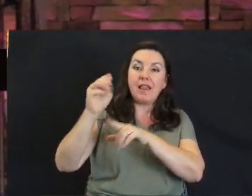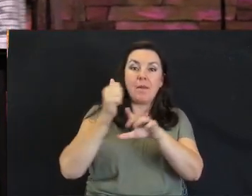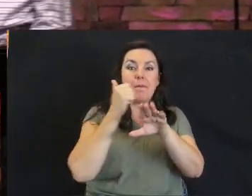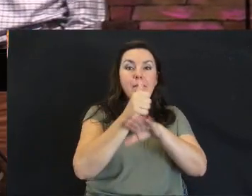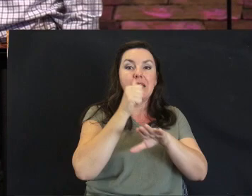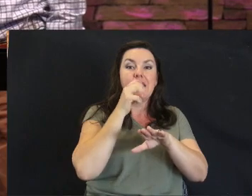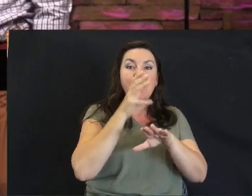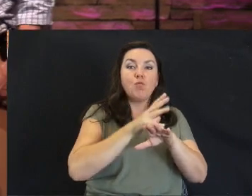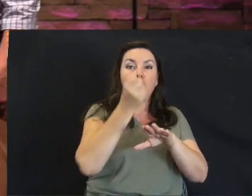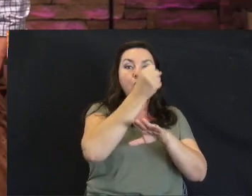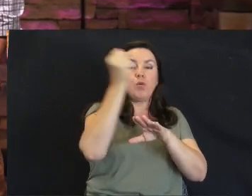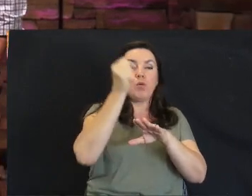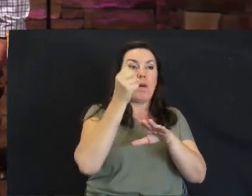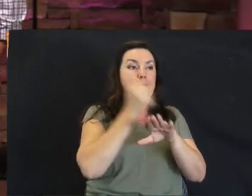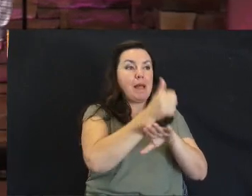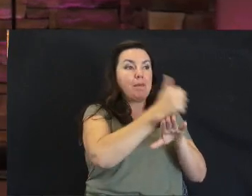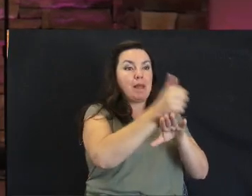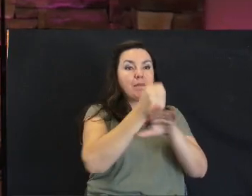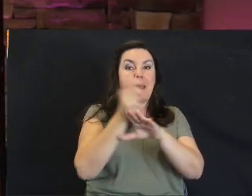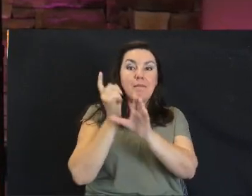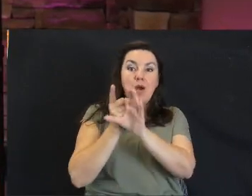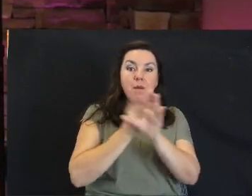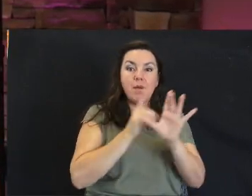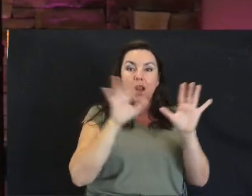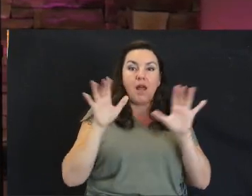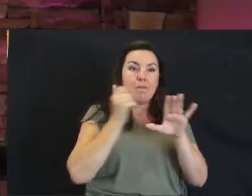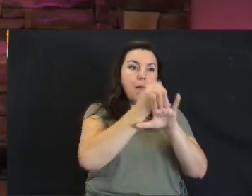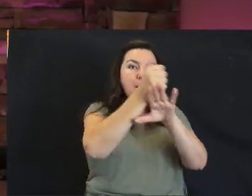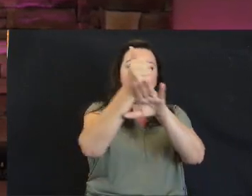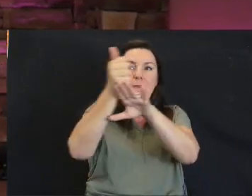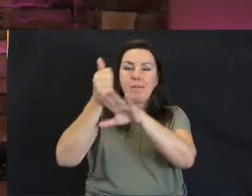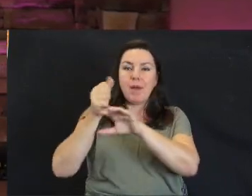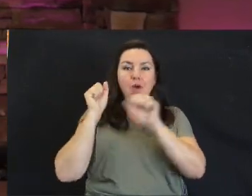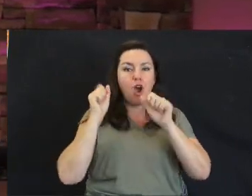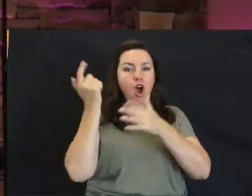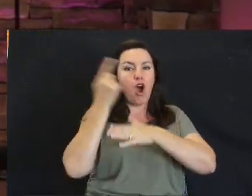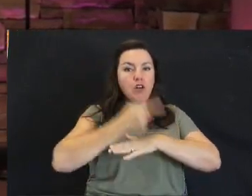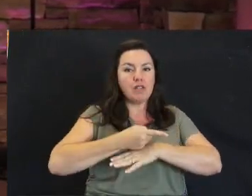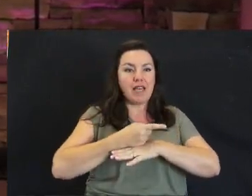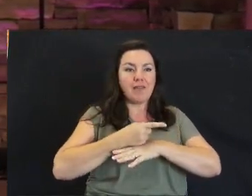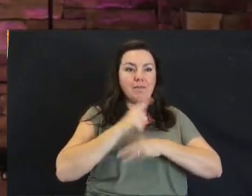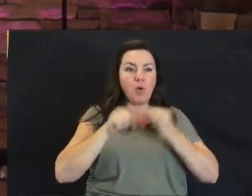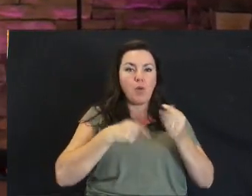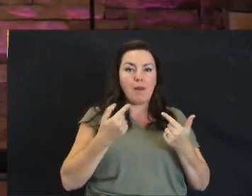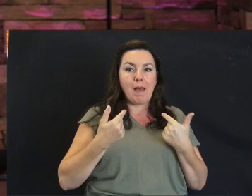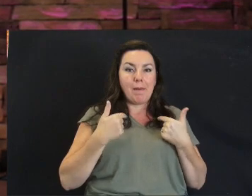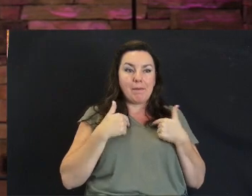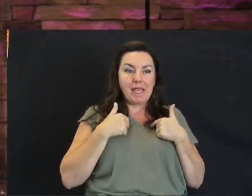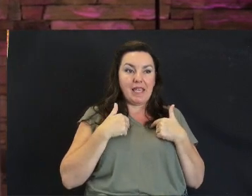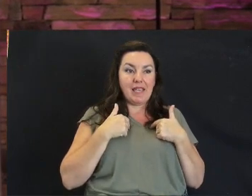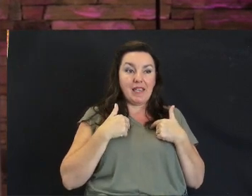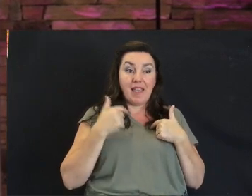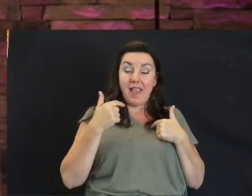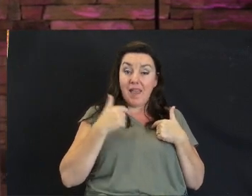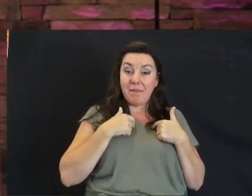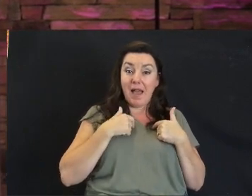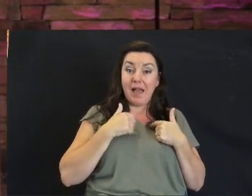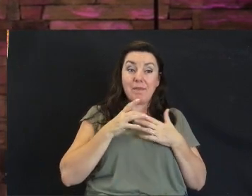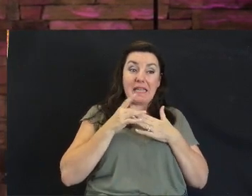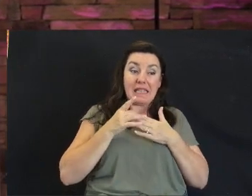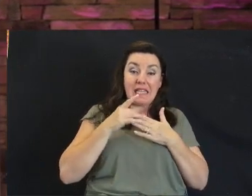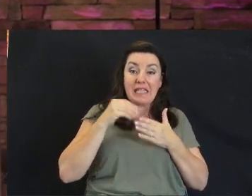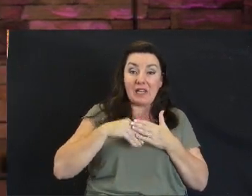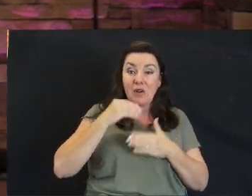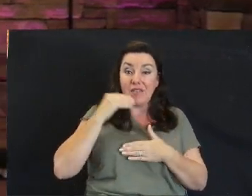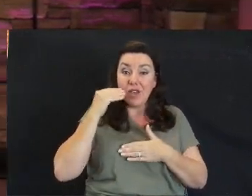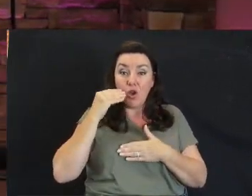movement Everybody wanting to undermine The traditional nuclear family We can spend all day Pointing there What about me? Am I being the leader The man in the home That I am called to